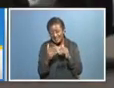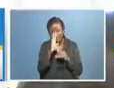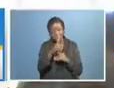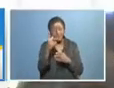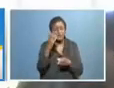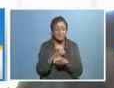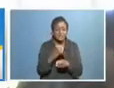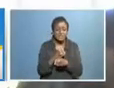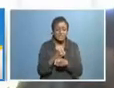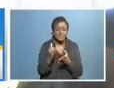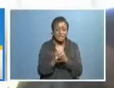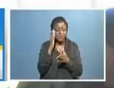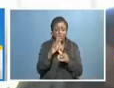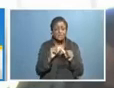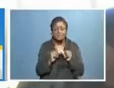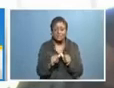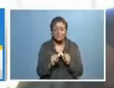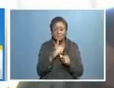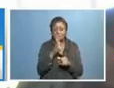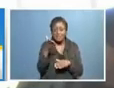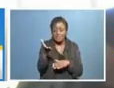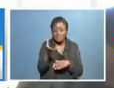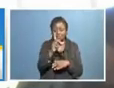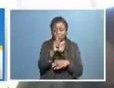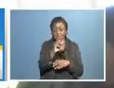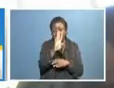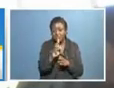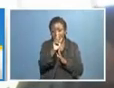be consistently in there 24/7.